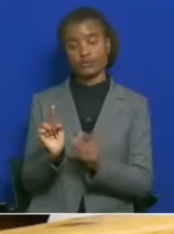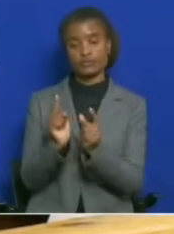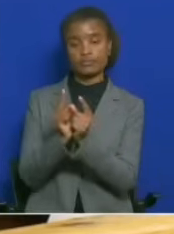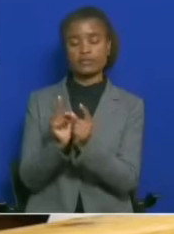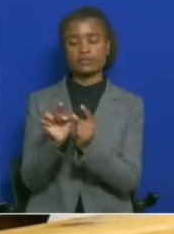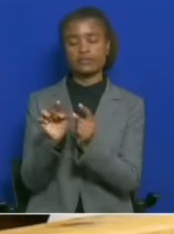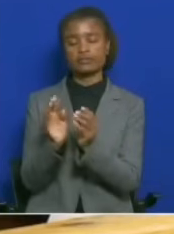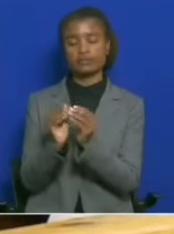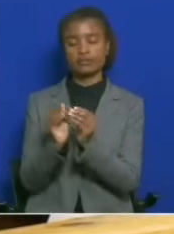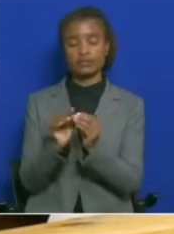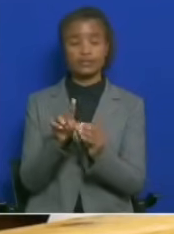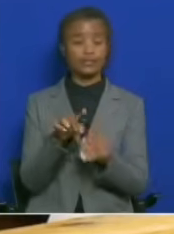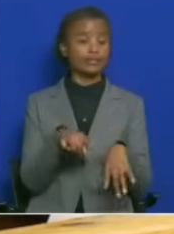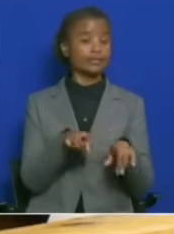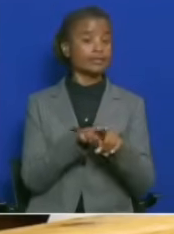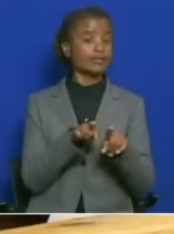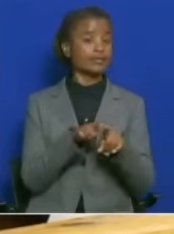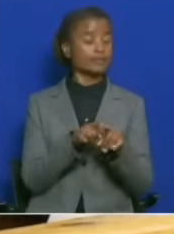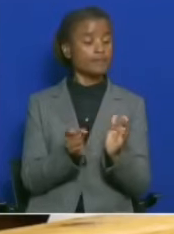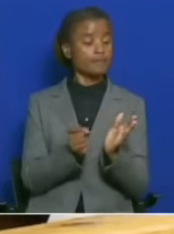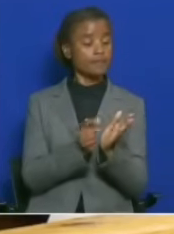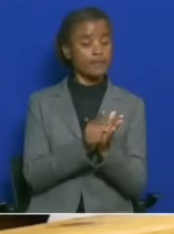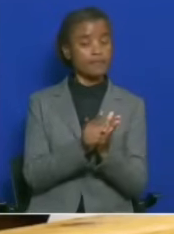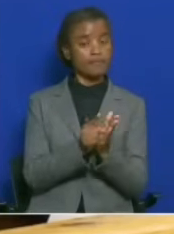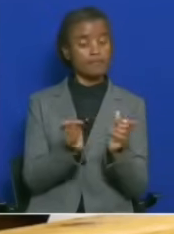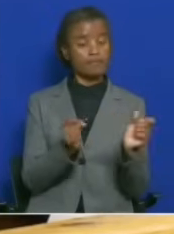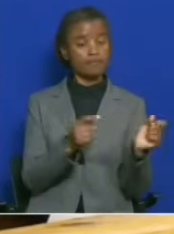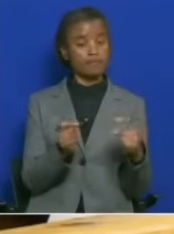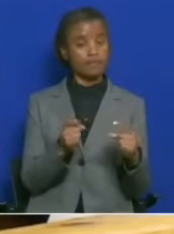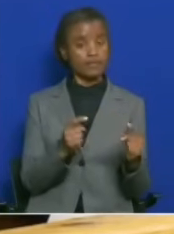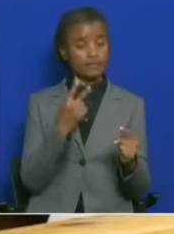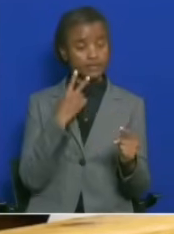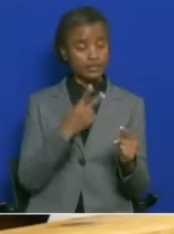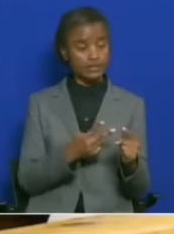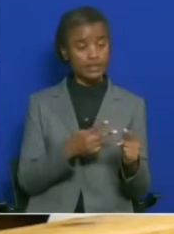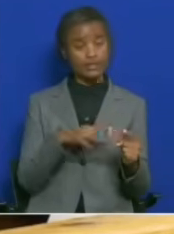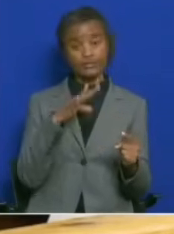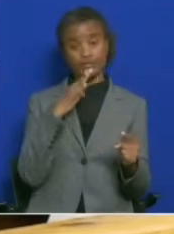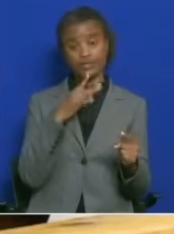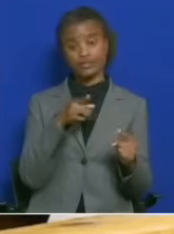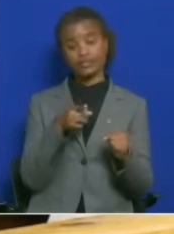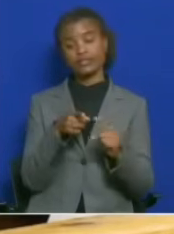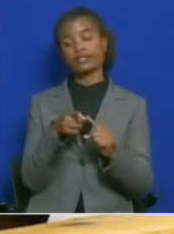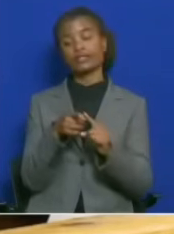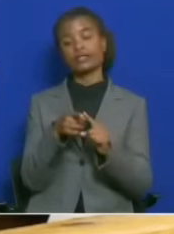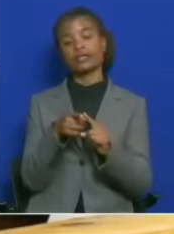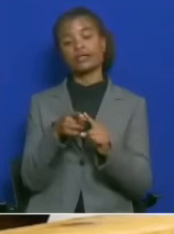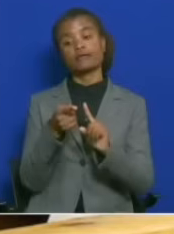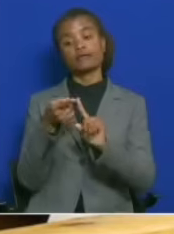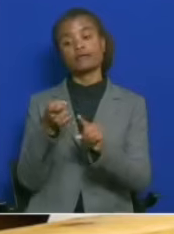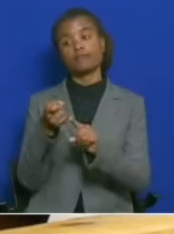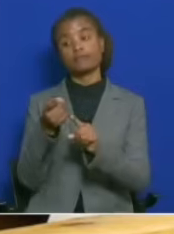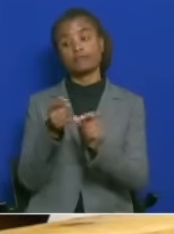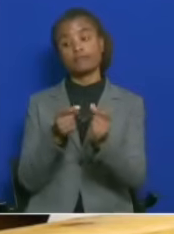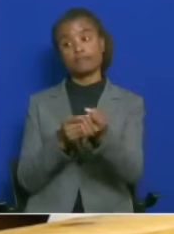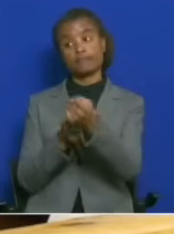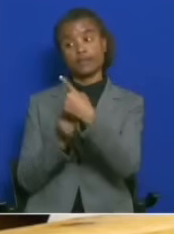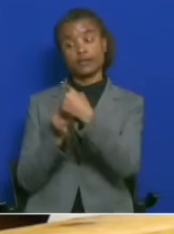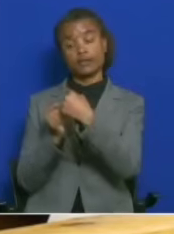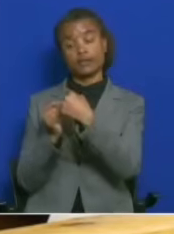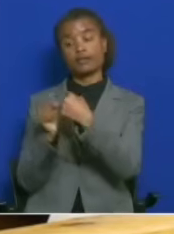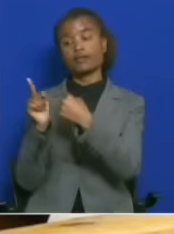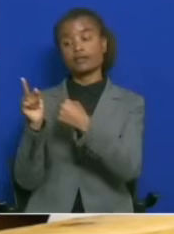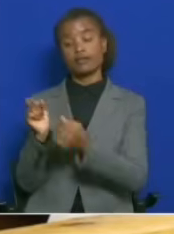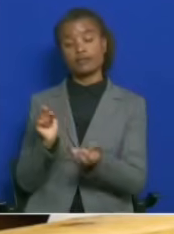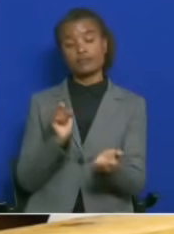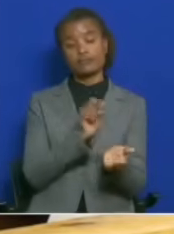we saw just a moment ago. So he forwarded this from Molefe Fani to Mr. Valley